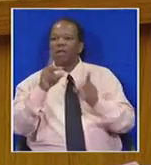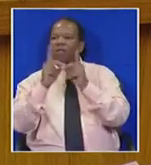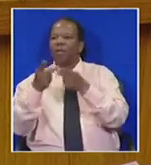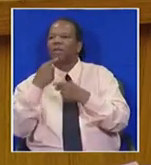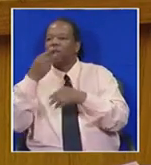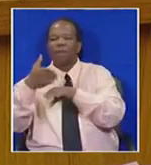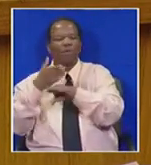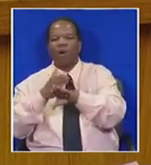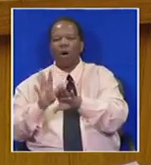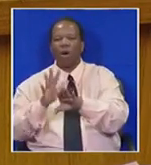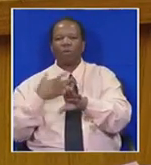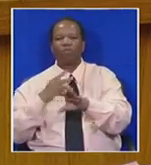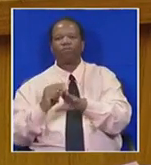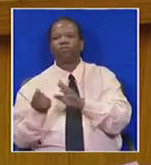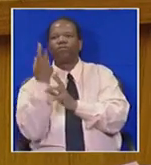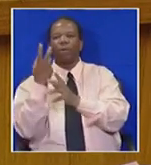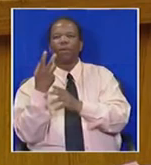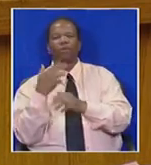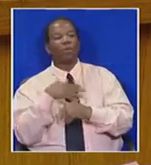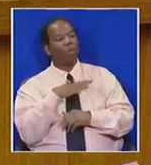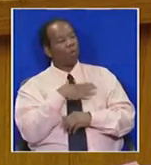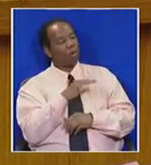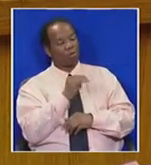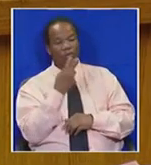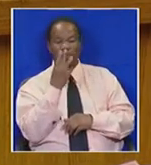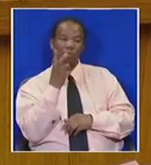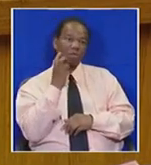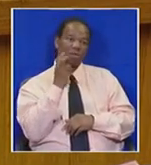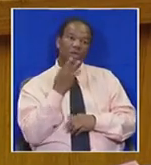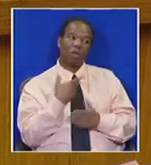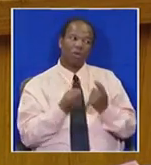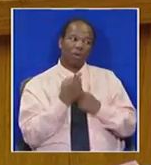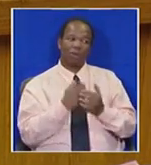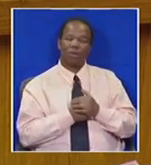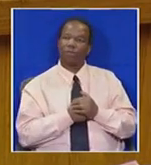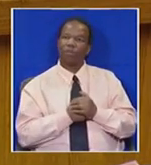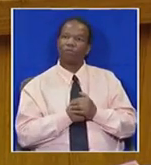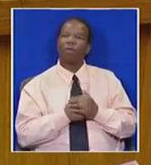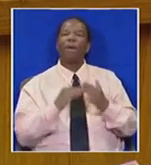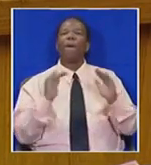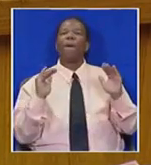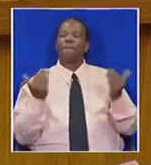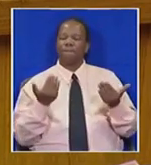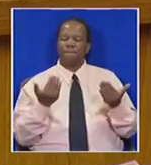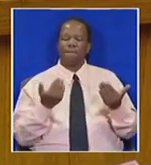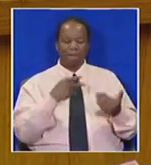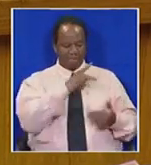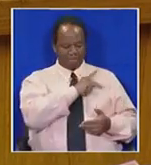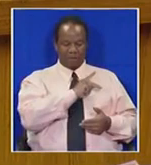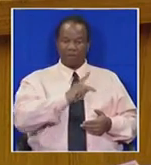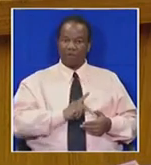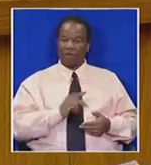involved. We look forward to hearing from you what you find in those departments. Mr. President, as you emphasized